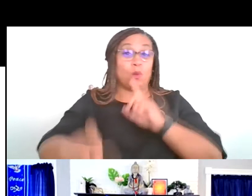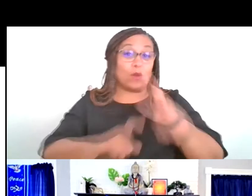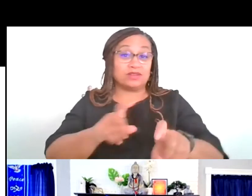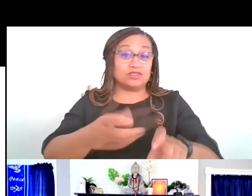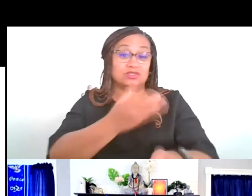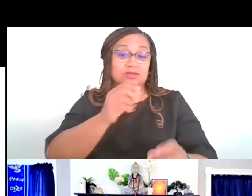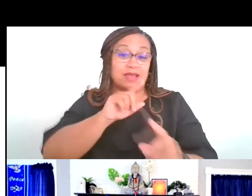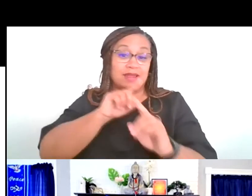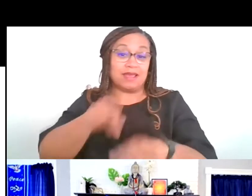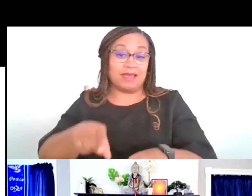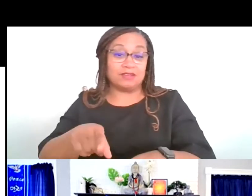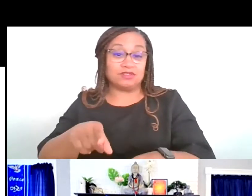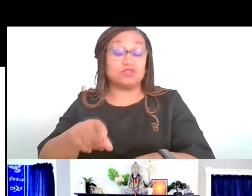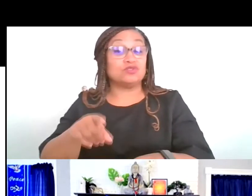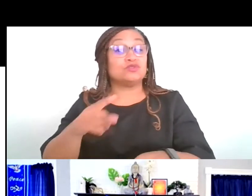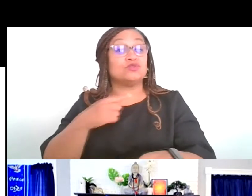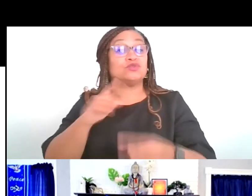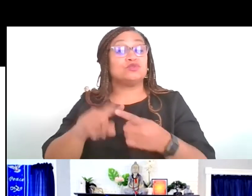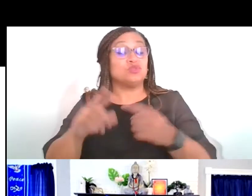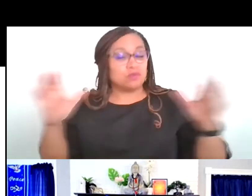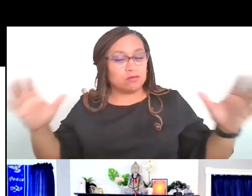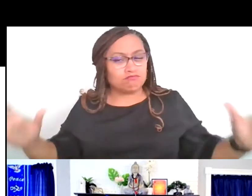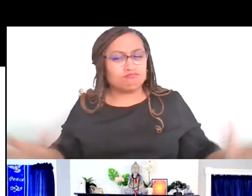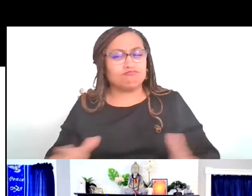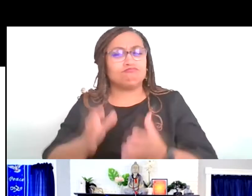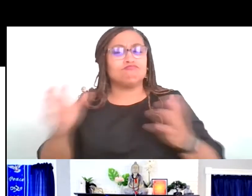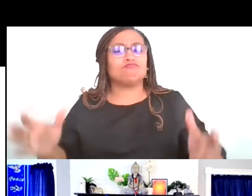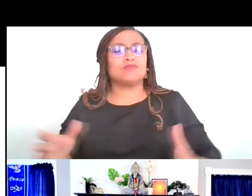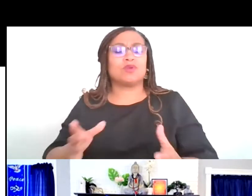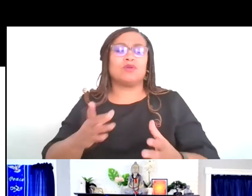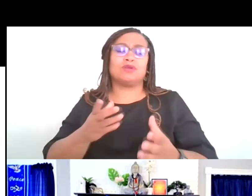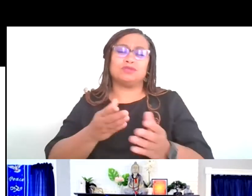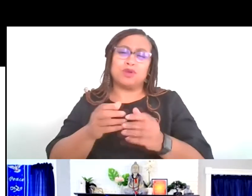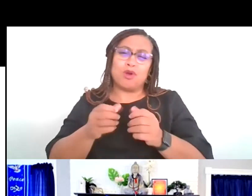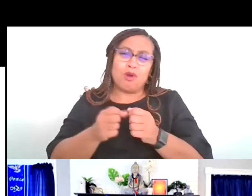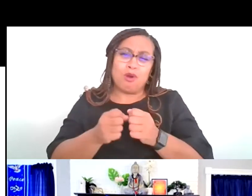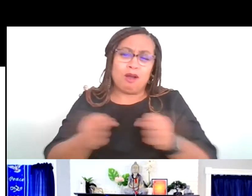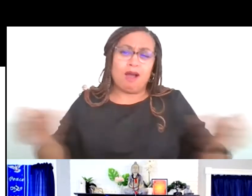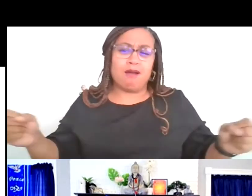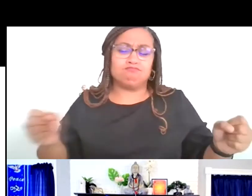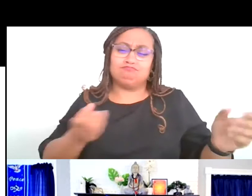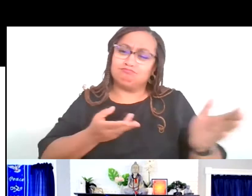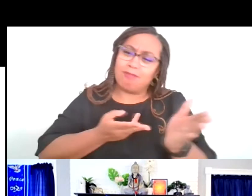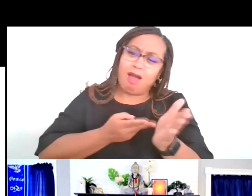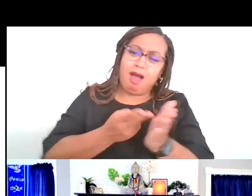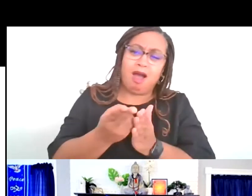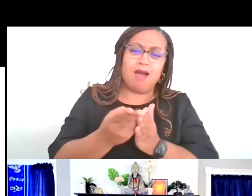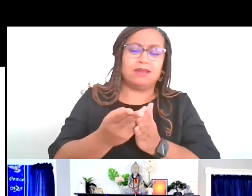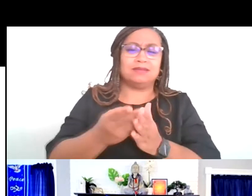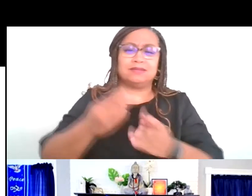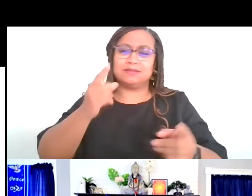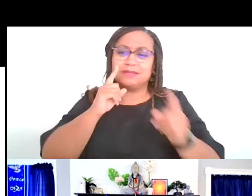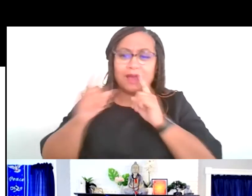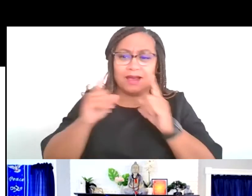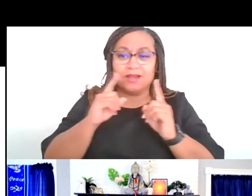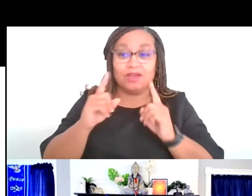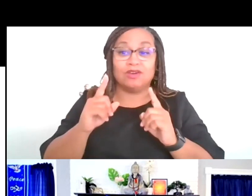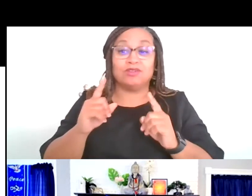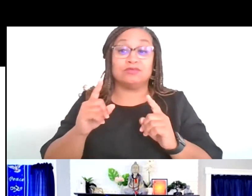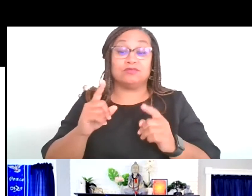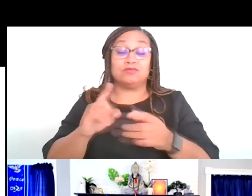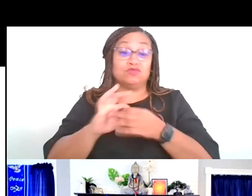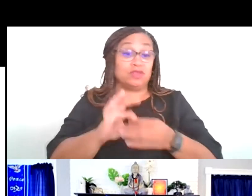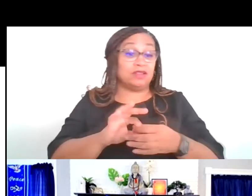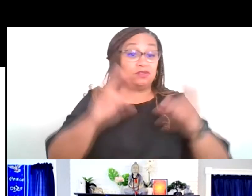honest, and authentic dialogues regarding topics such as